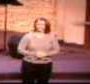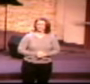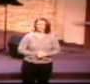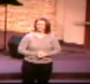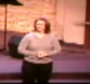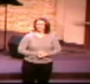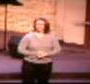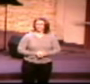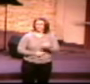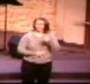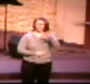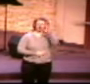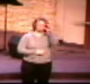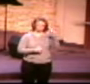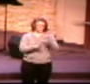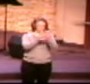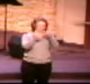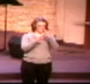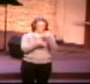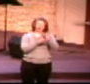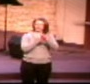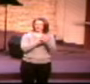of God's light and forgiveness